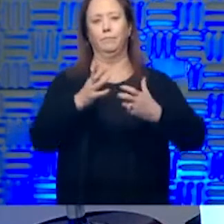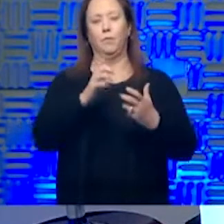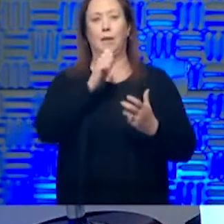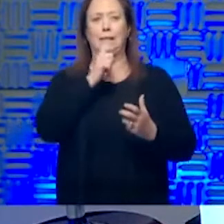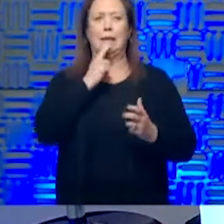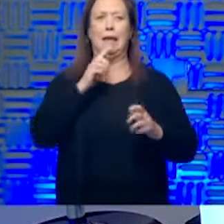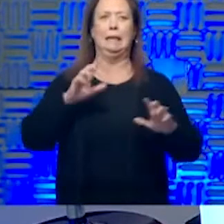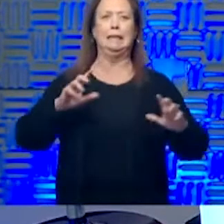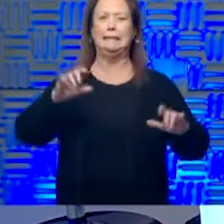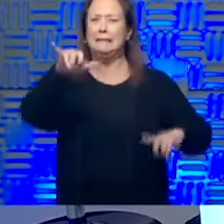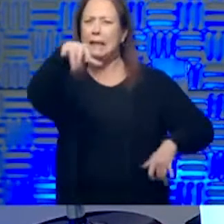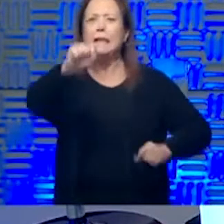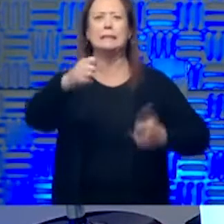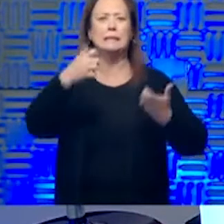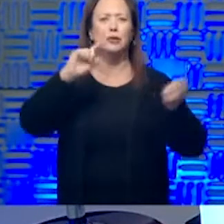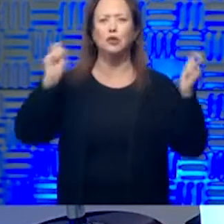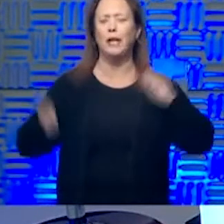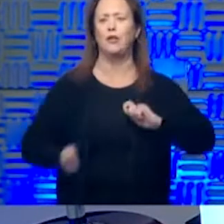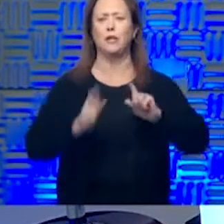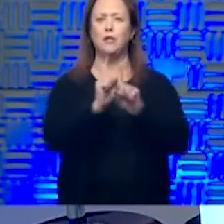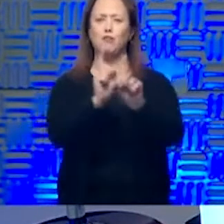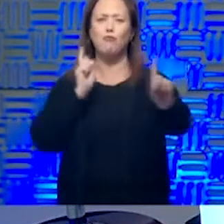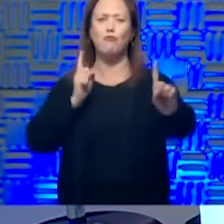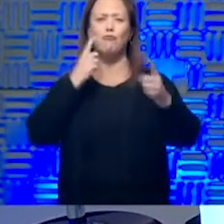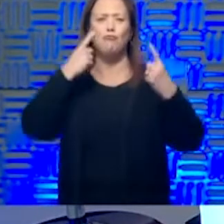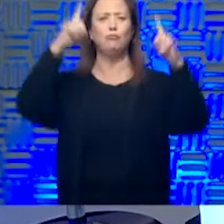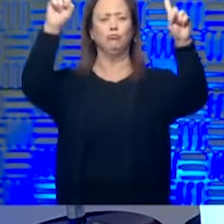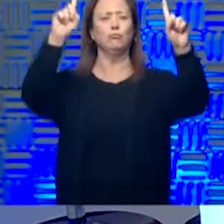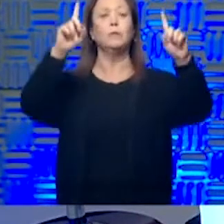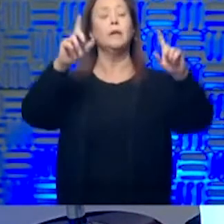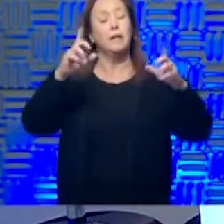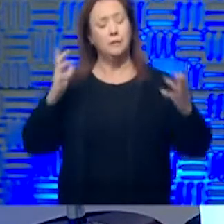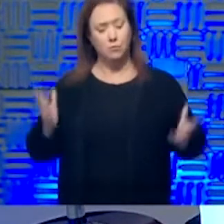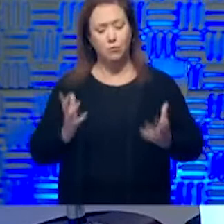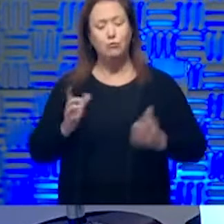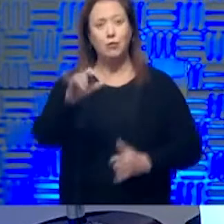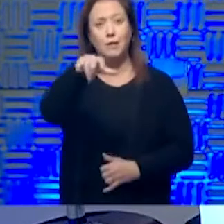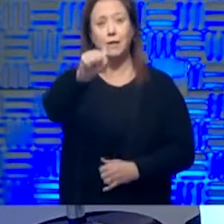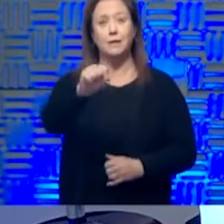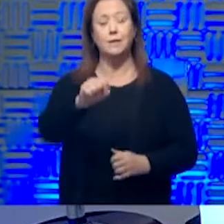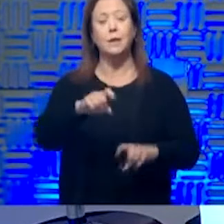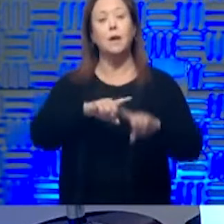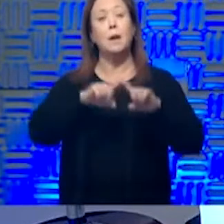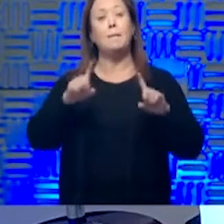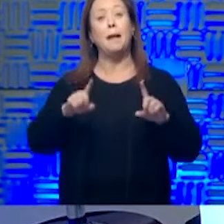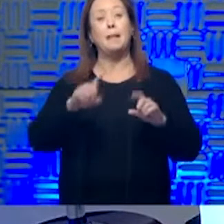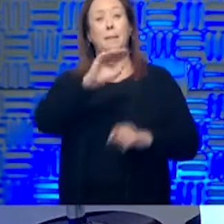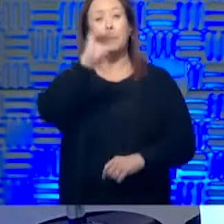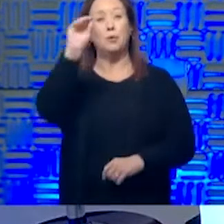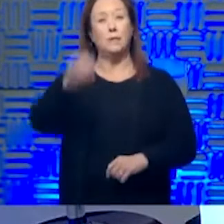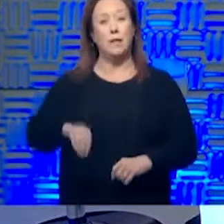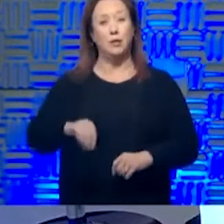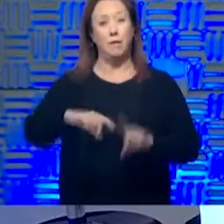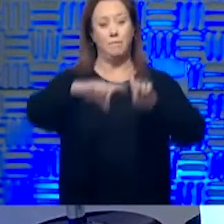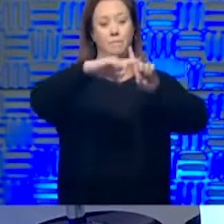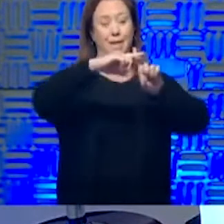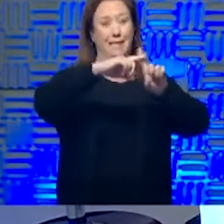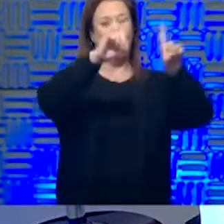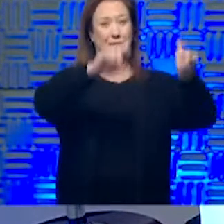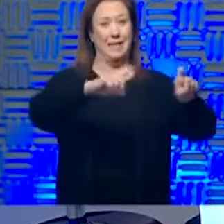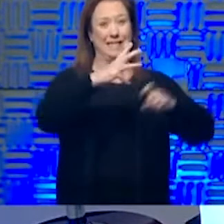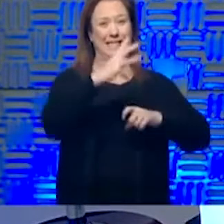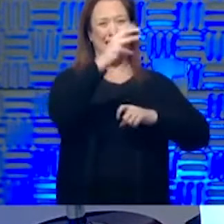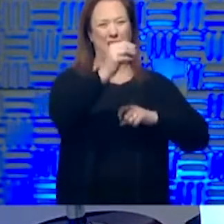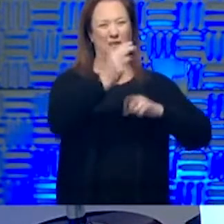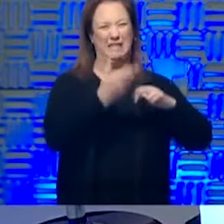say, oh yeah, we're really bending the curve. So our social distancing is working. I mean, it's encouraging. We do know that the percent of positive tests we do in the public is